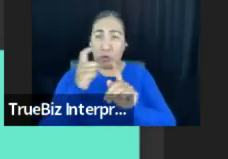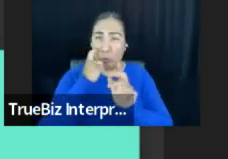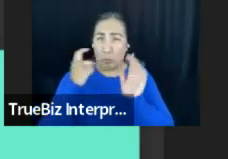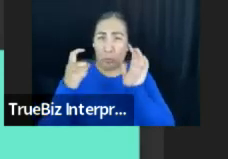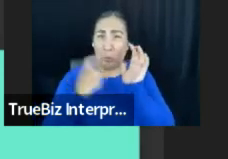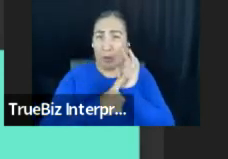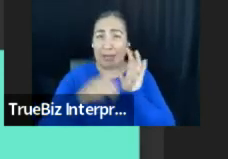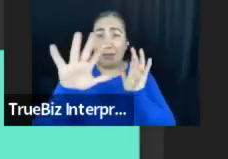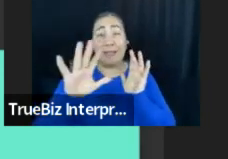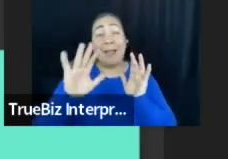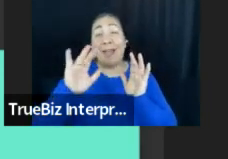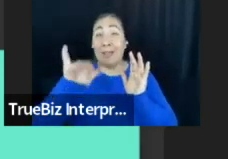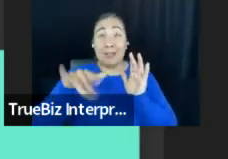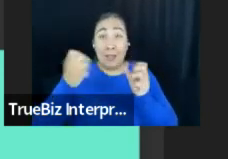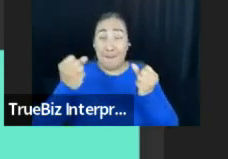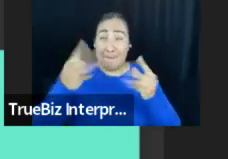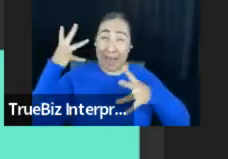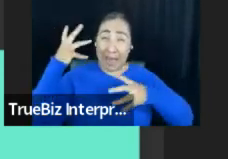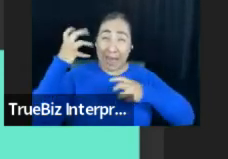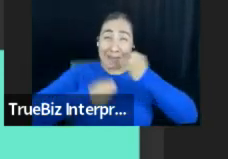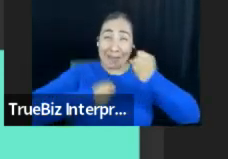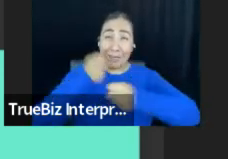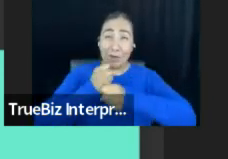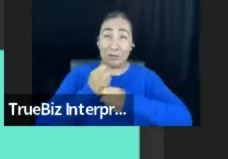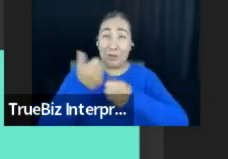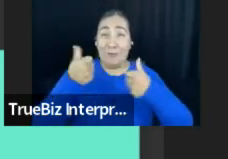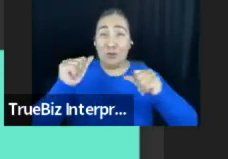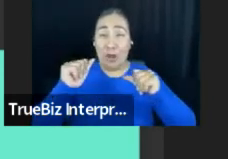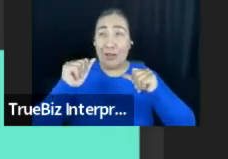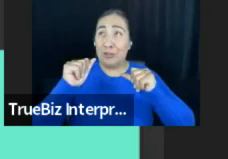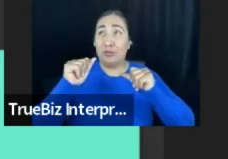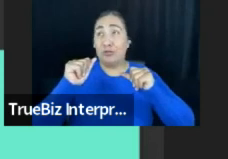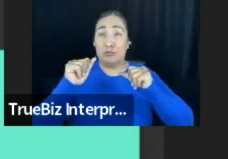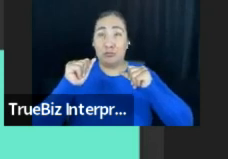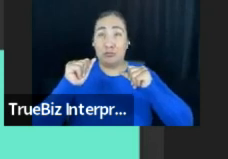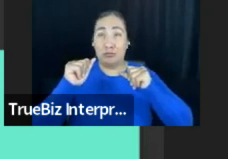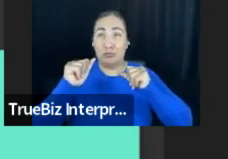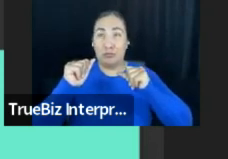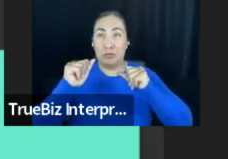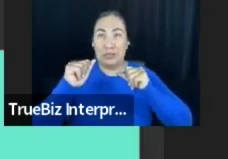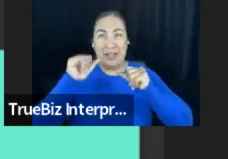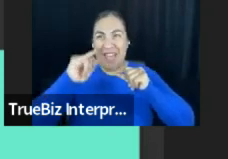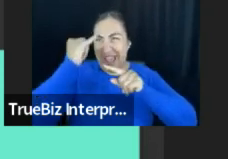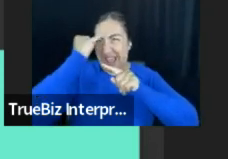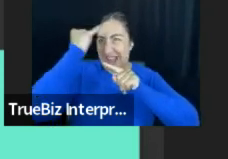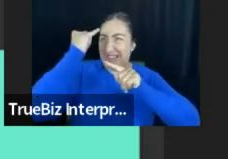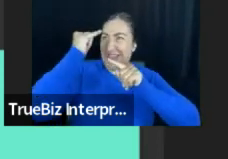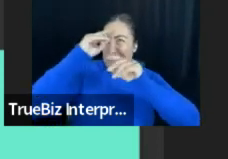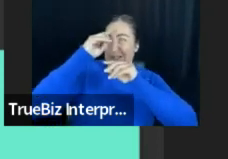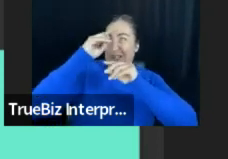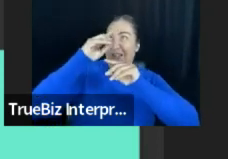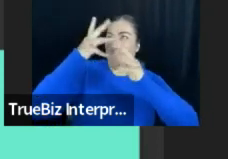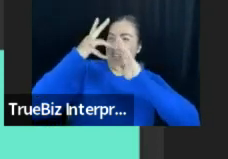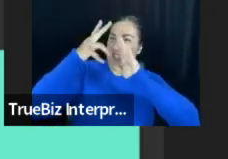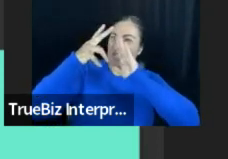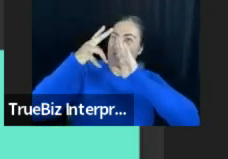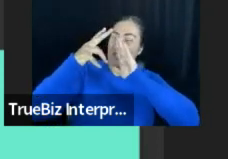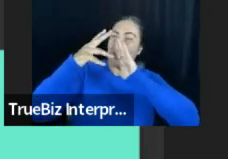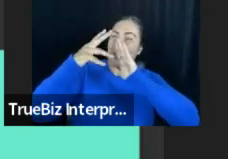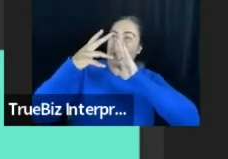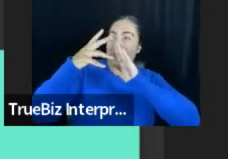of undoing of stigma. this is a tremendous amount of undoing of stigma. And so we know it's not going to happen overnight,